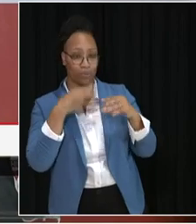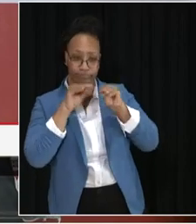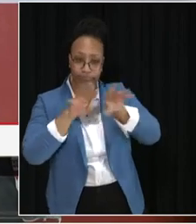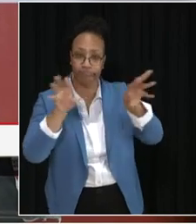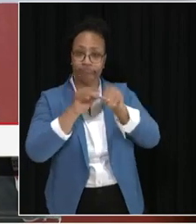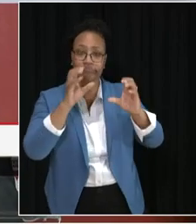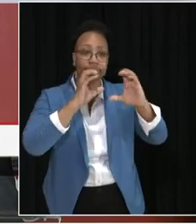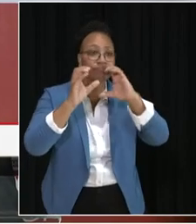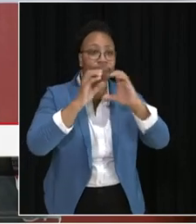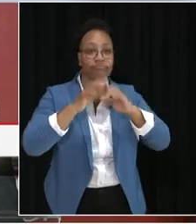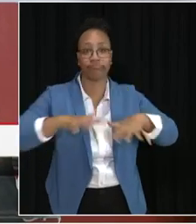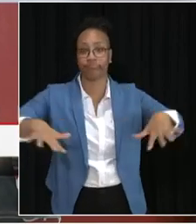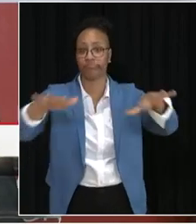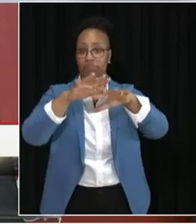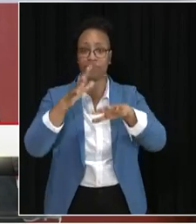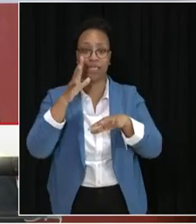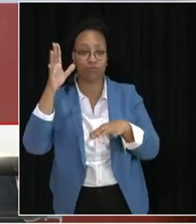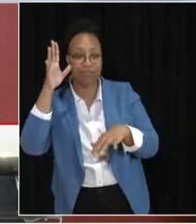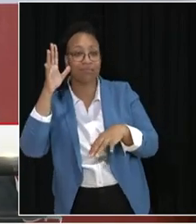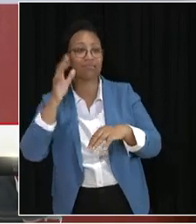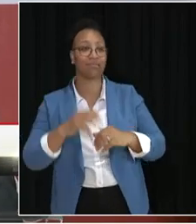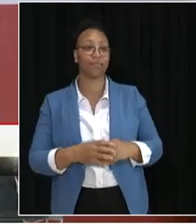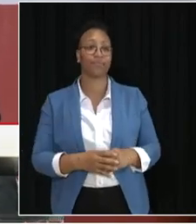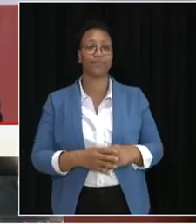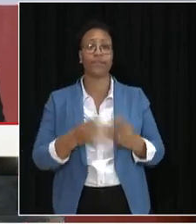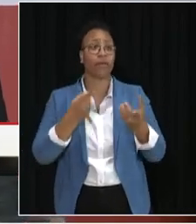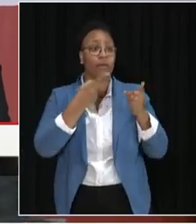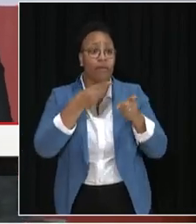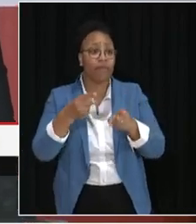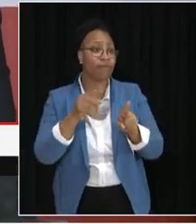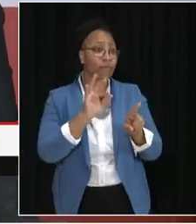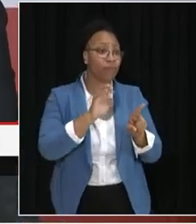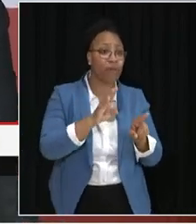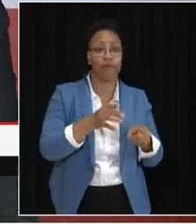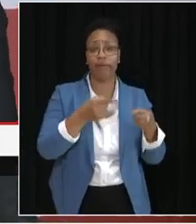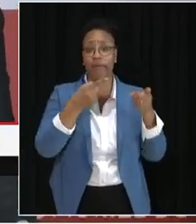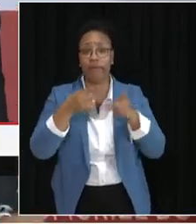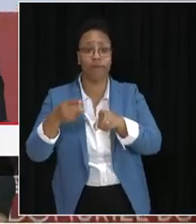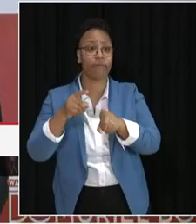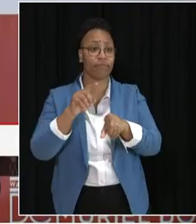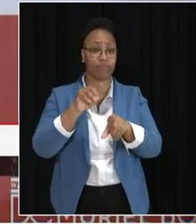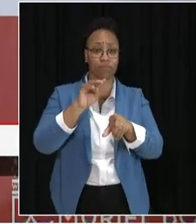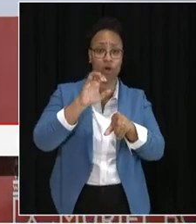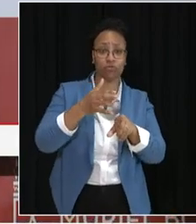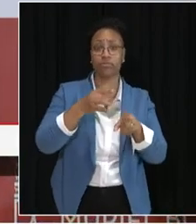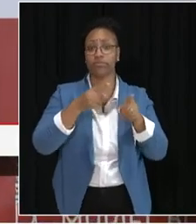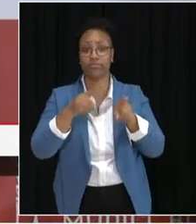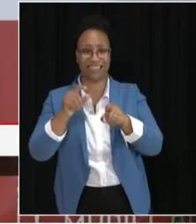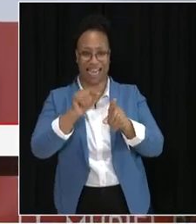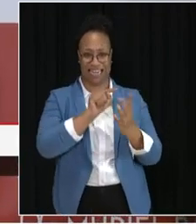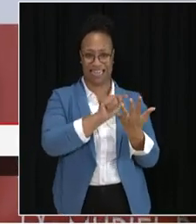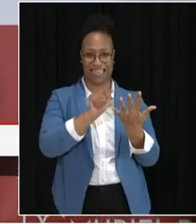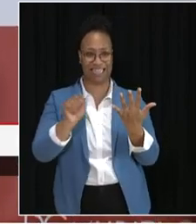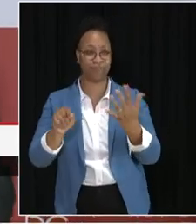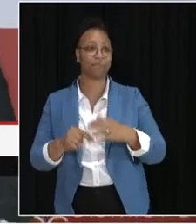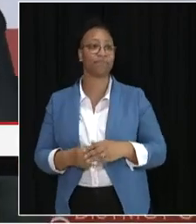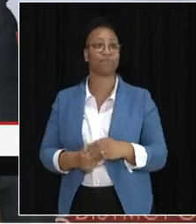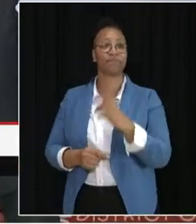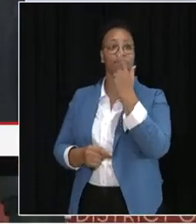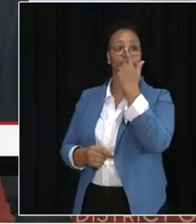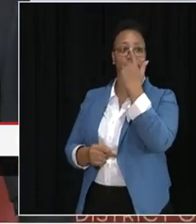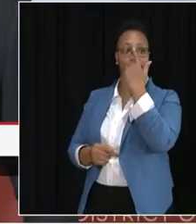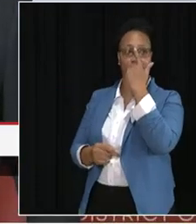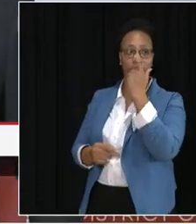for February and also for our spring break in April. And then if I could ask on a different topic, on MacArthur High School, can you tell me just a little bit